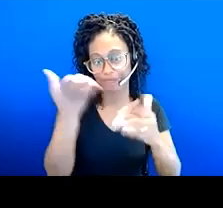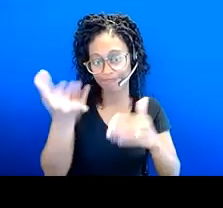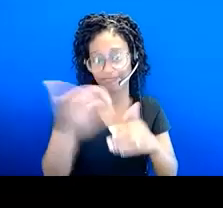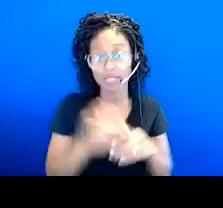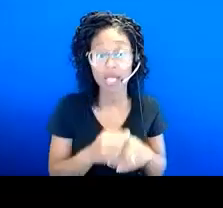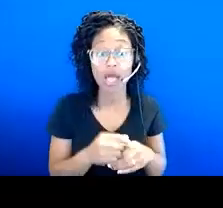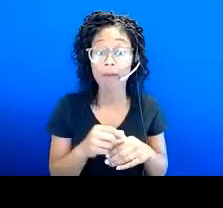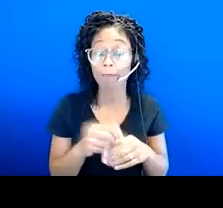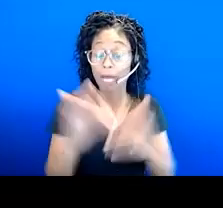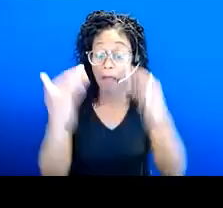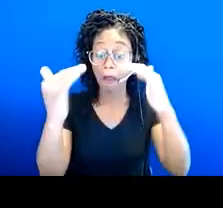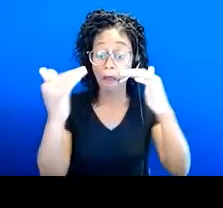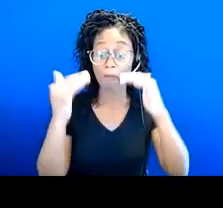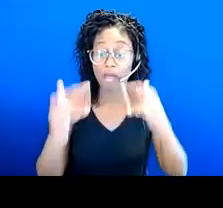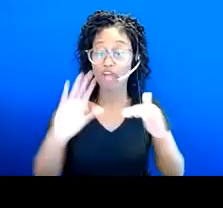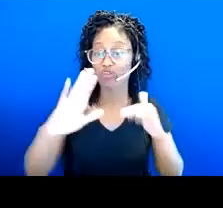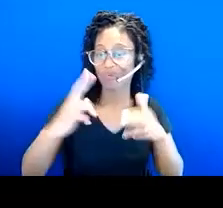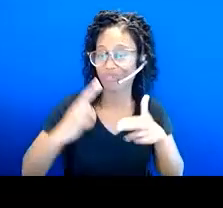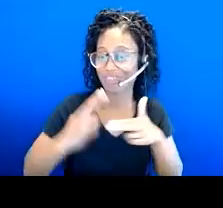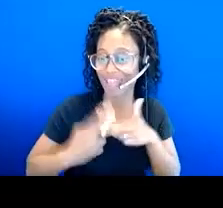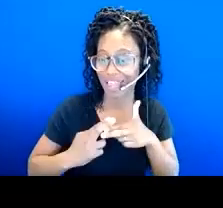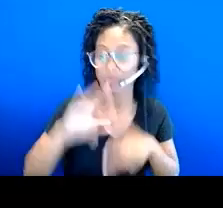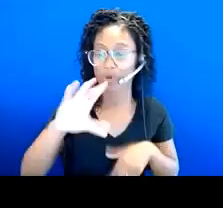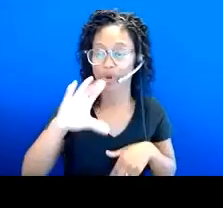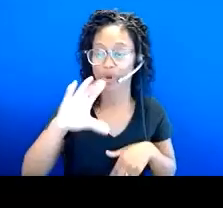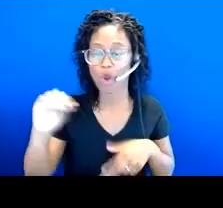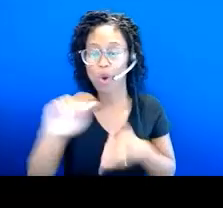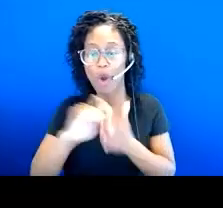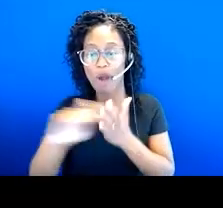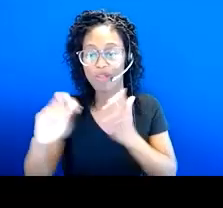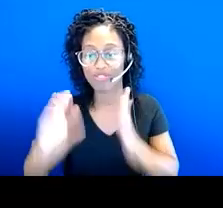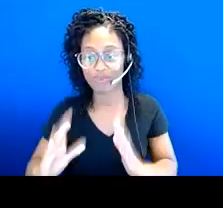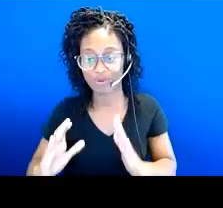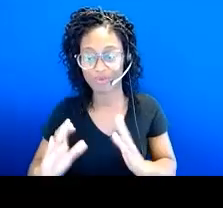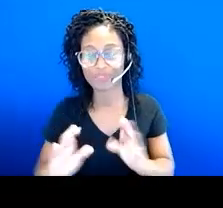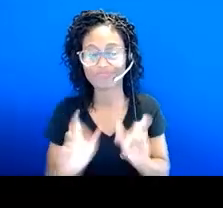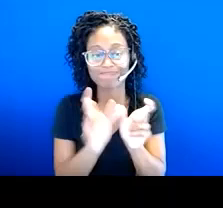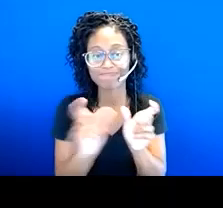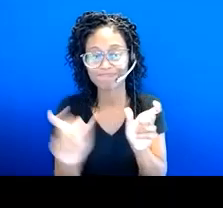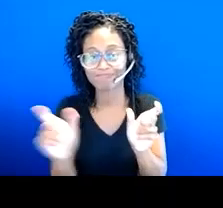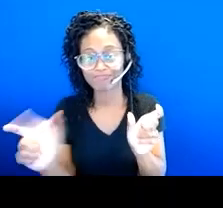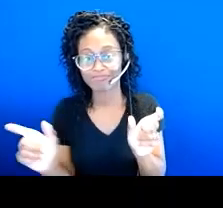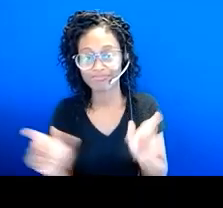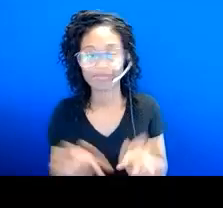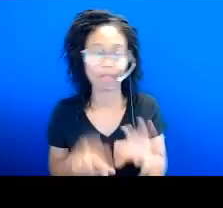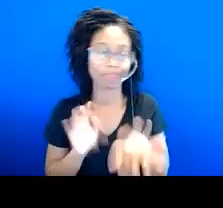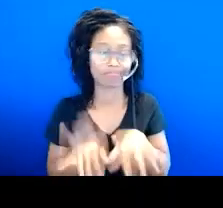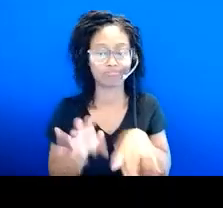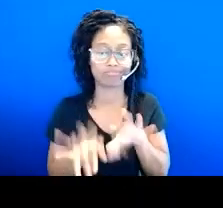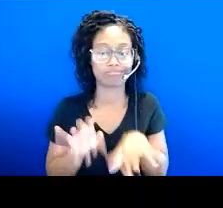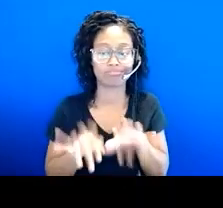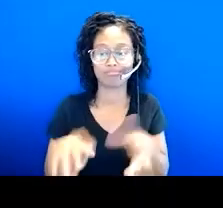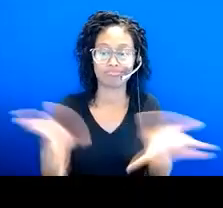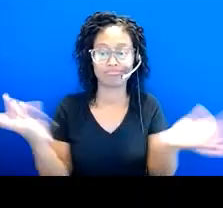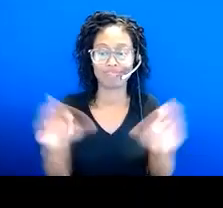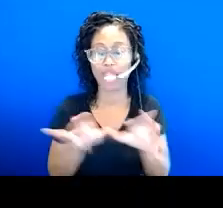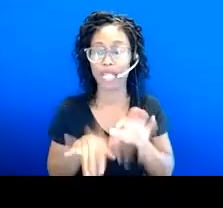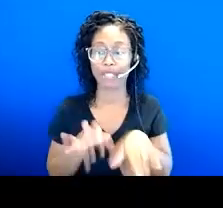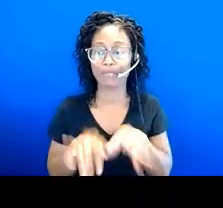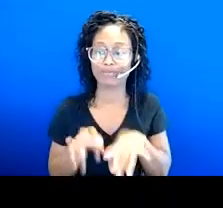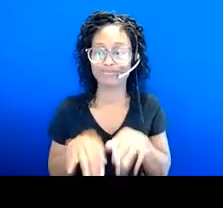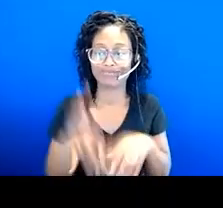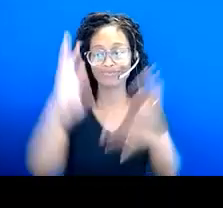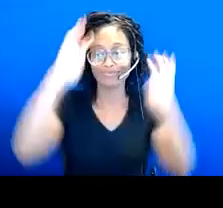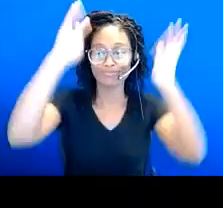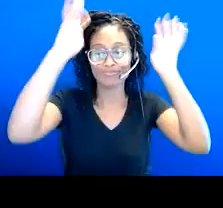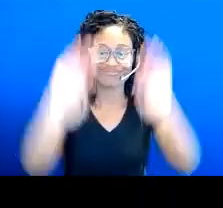the names of your co-authors. I'm just going to type in a bunch of gobbledygook in here